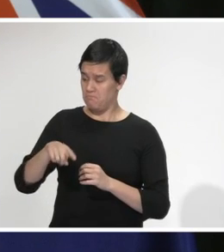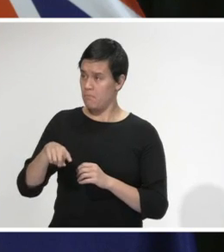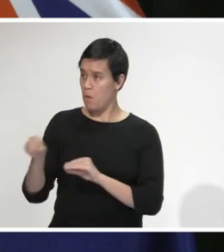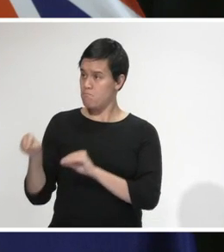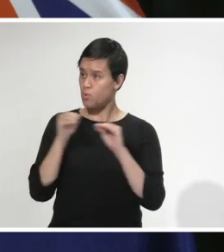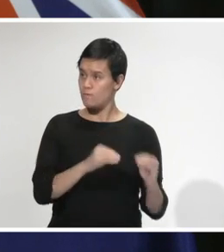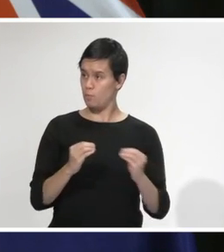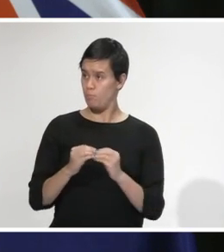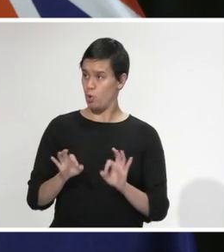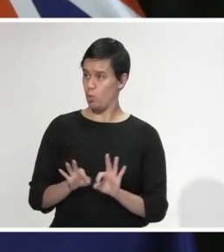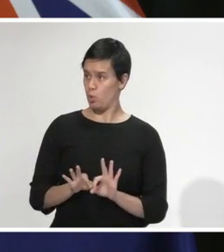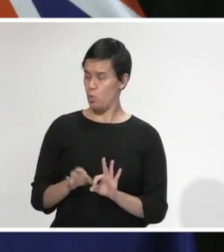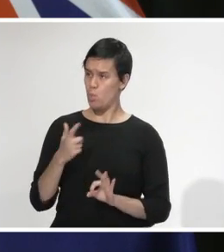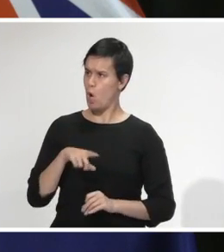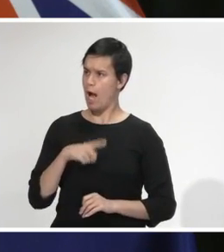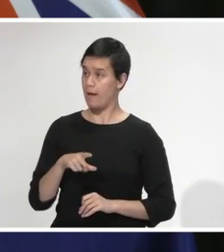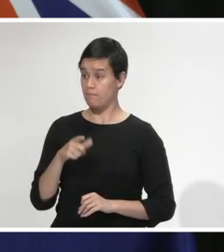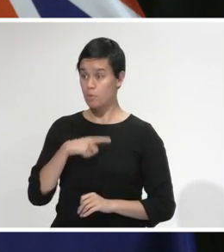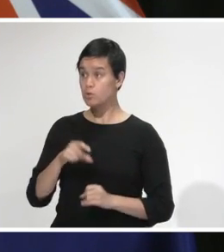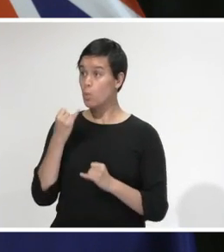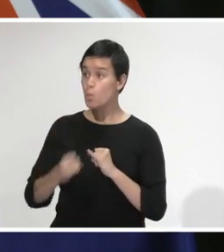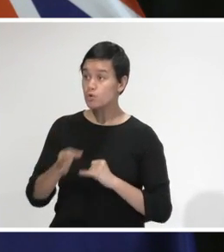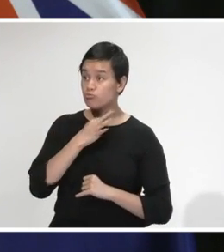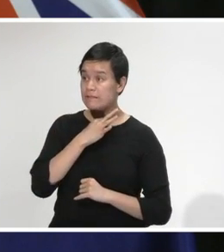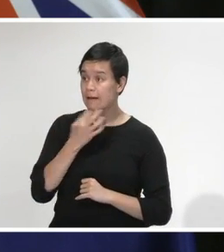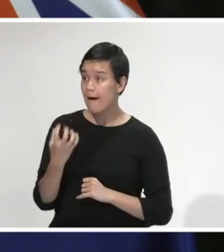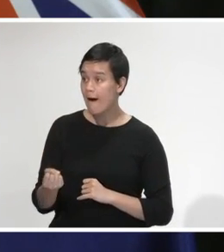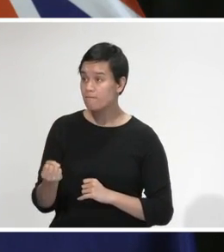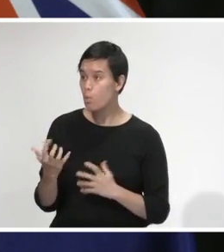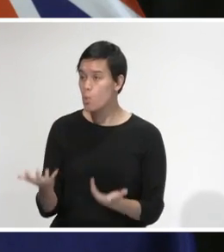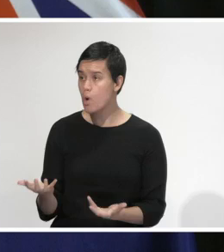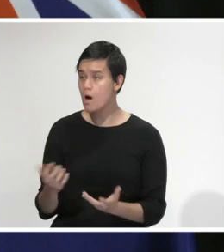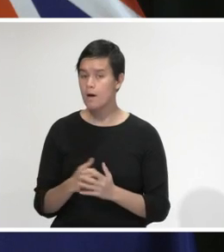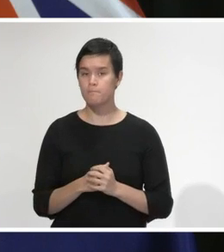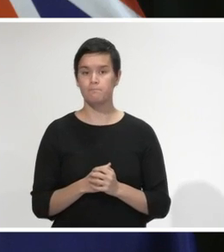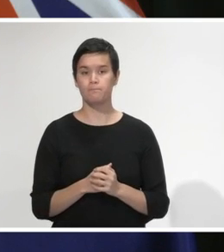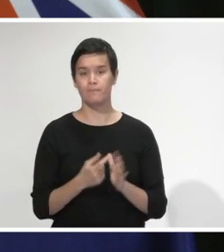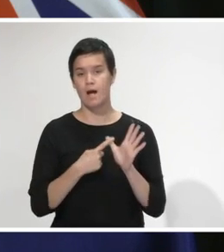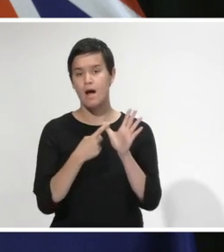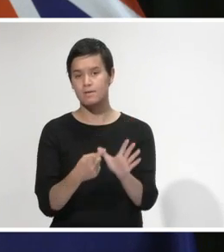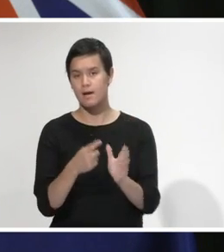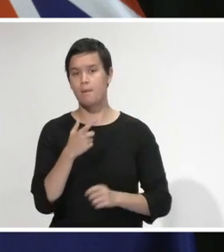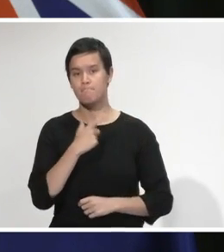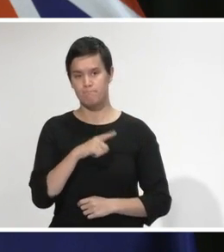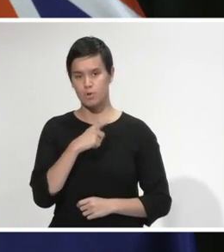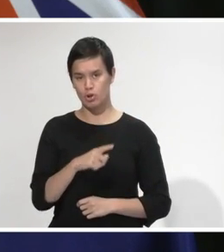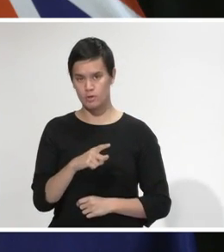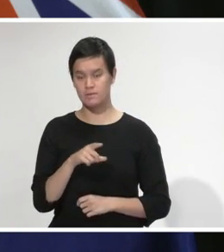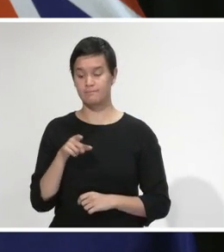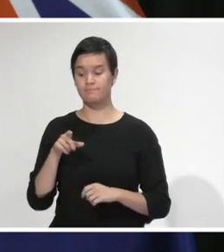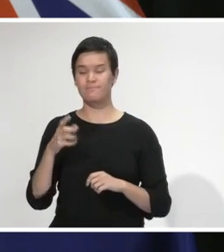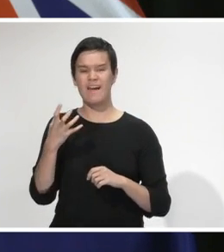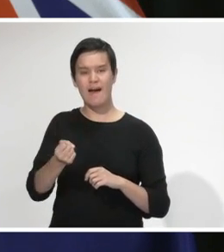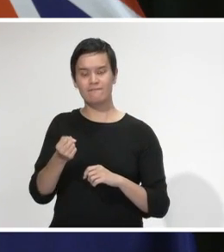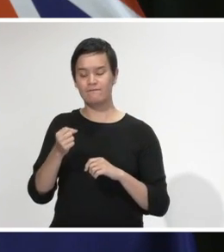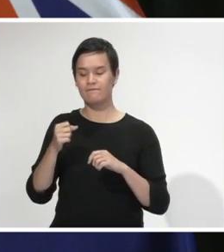Was the most vulnerable group out of that group shifted? It was because the infection was in the group that was